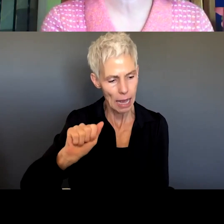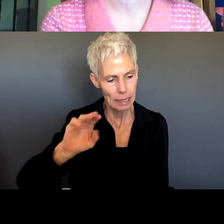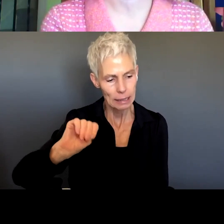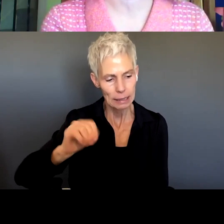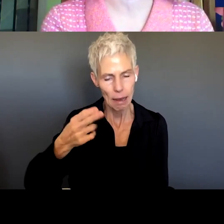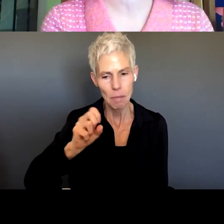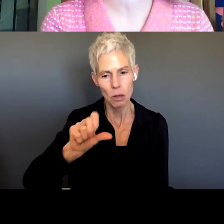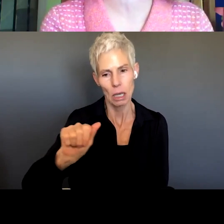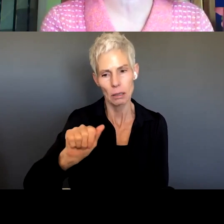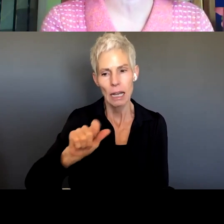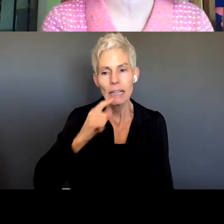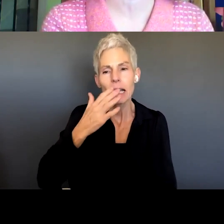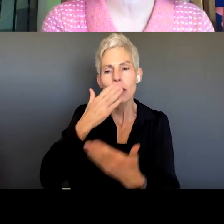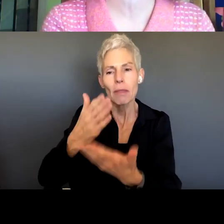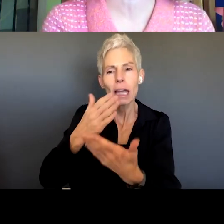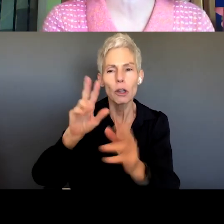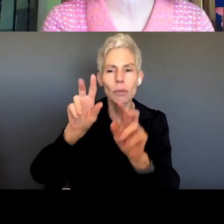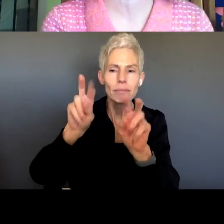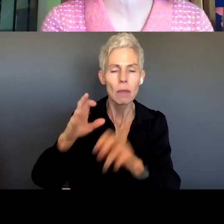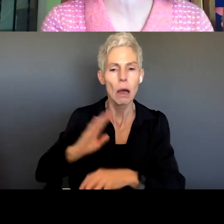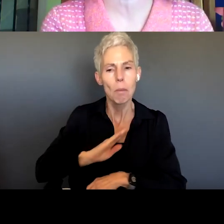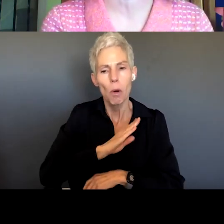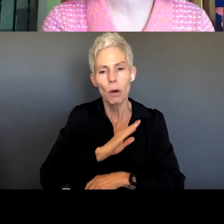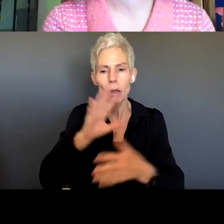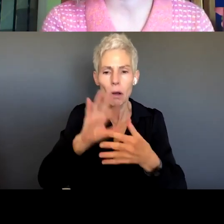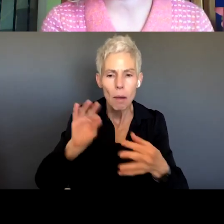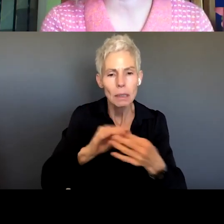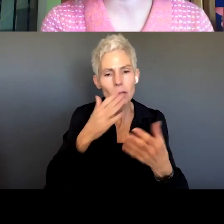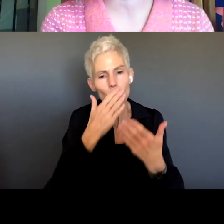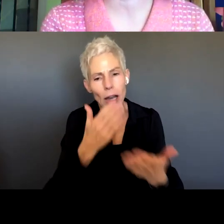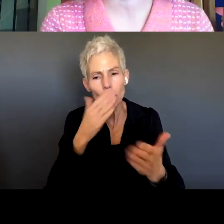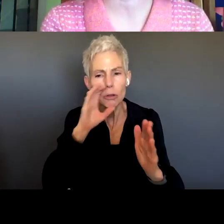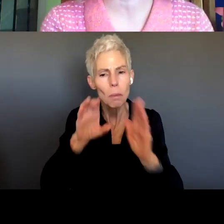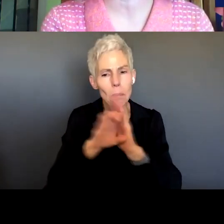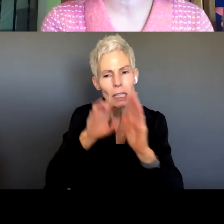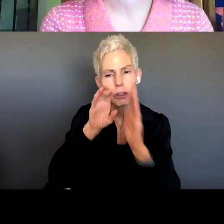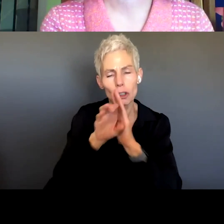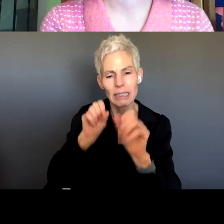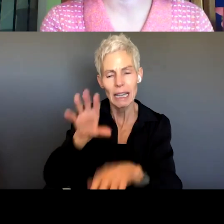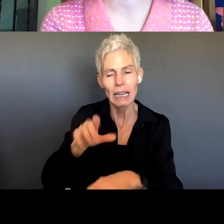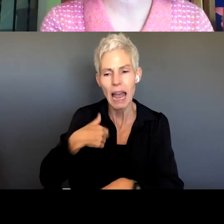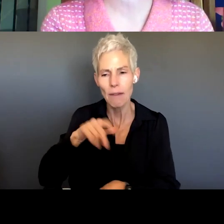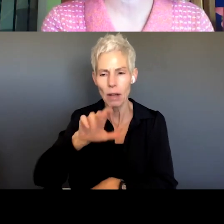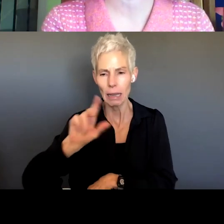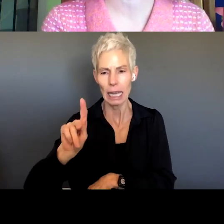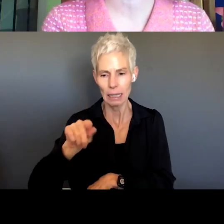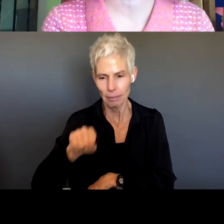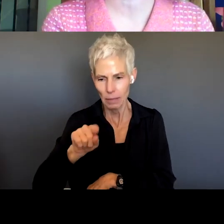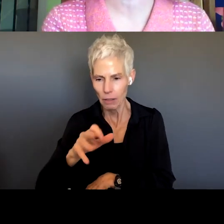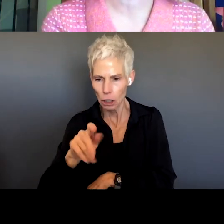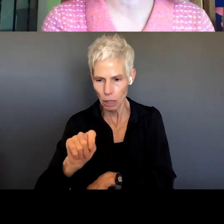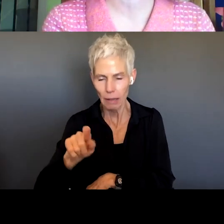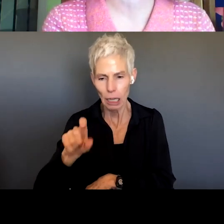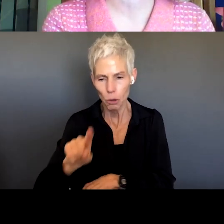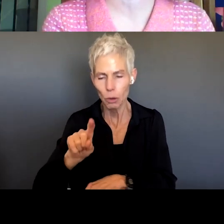comments, gratitude, pictures to Monica. There's a link in the chat to be able to do